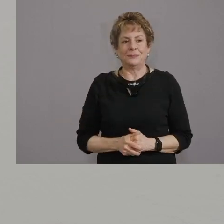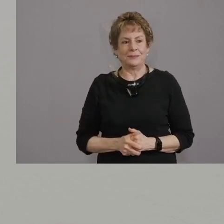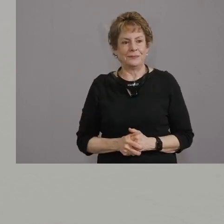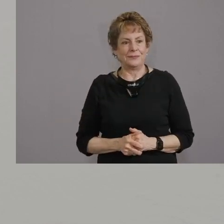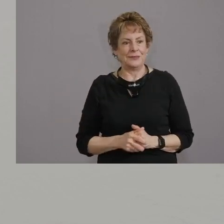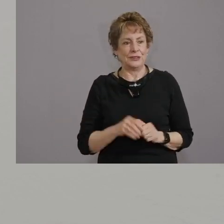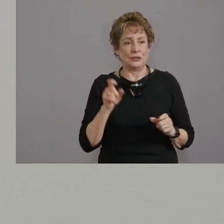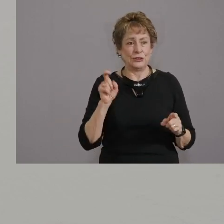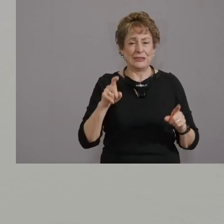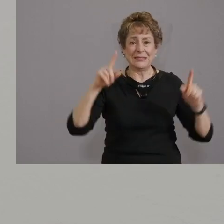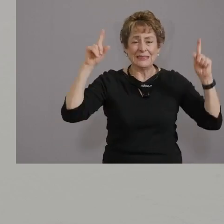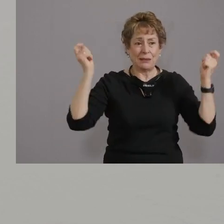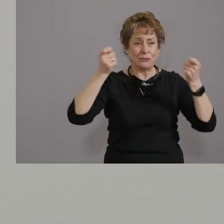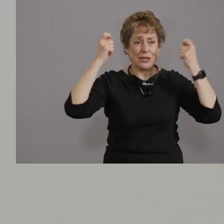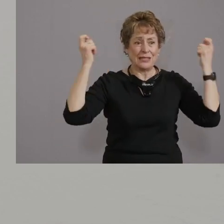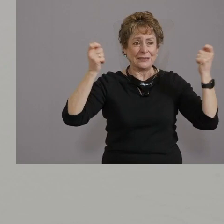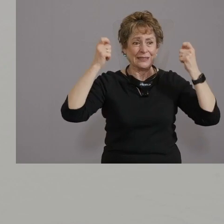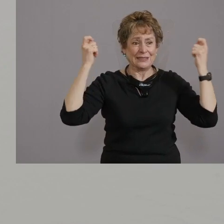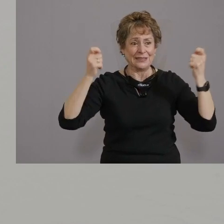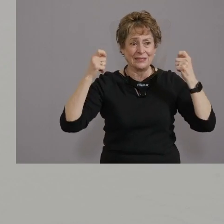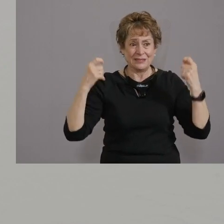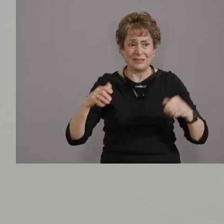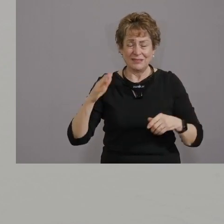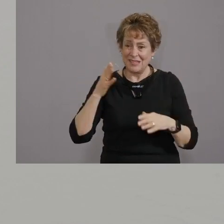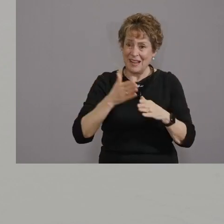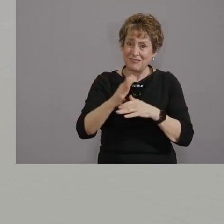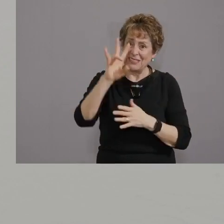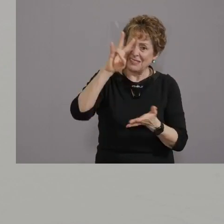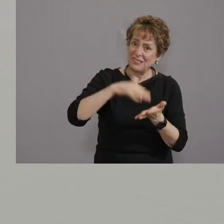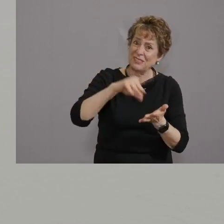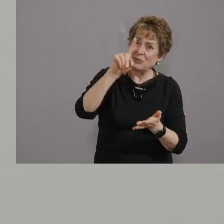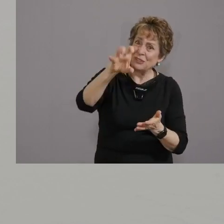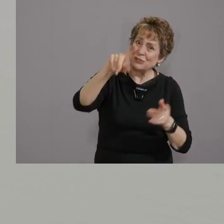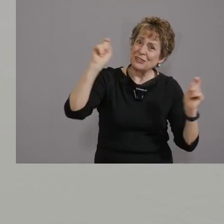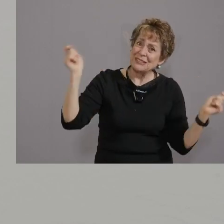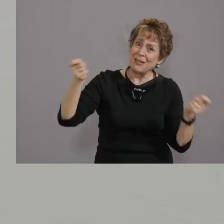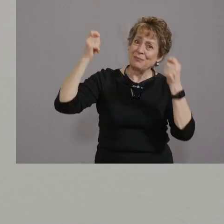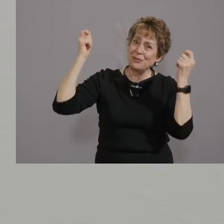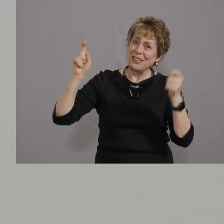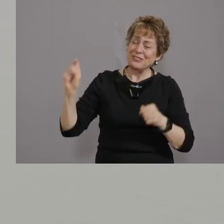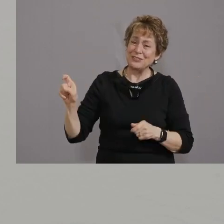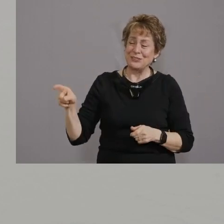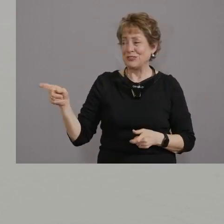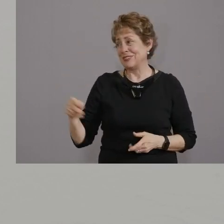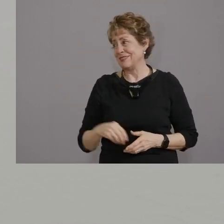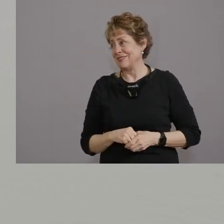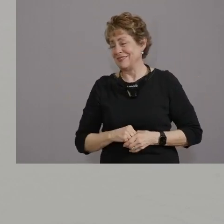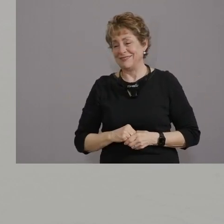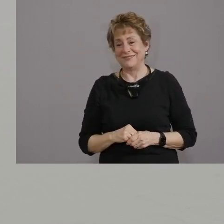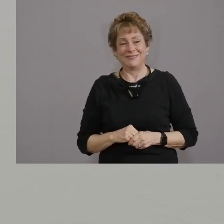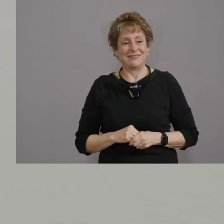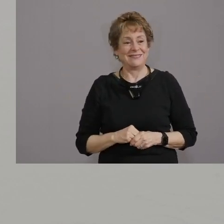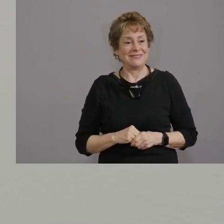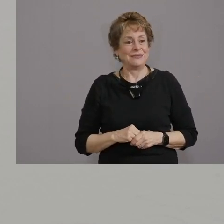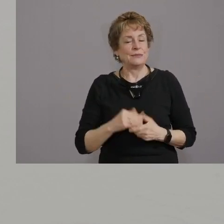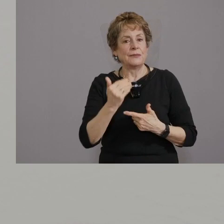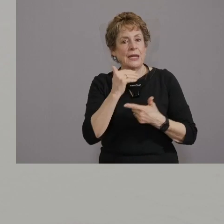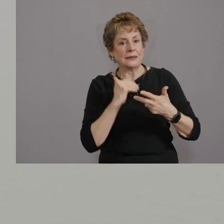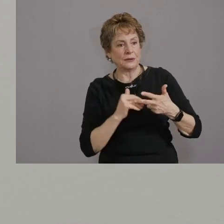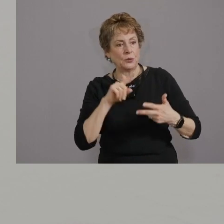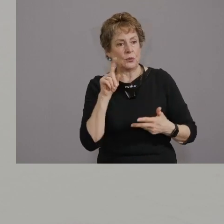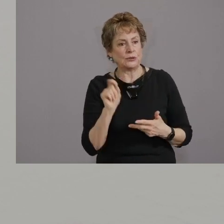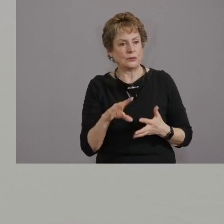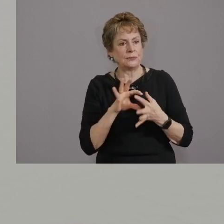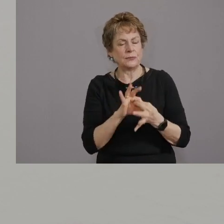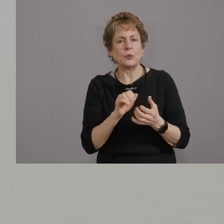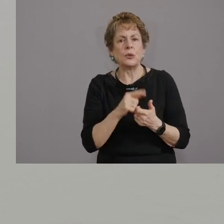question just centers around our most vulnerable when it comes to those older folks, 65 and older, 75 and older. I had a